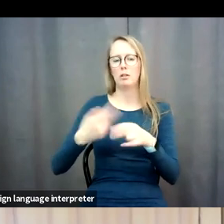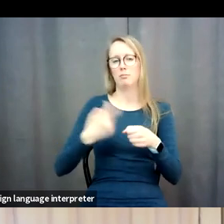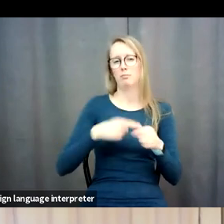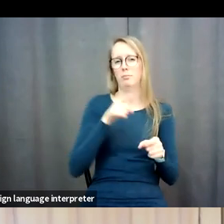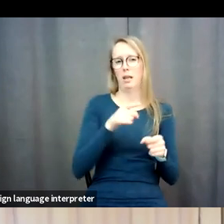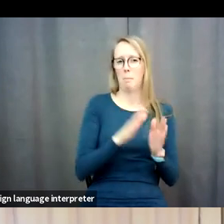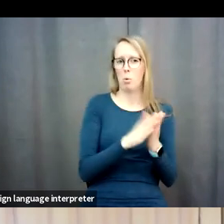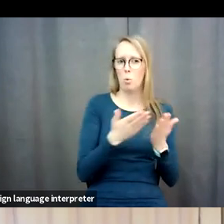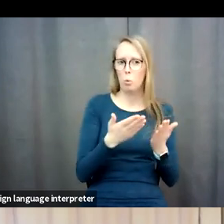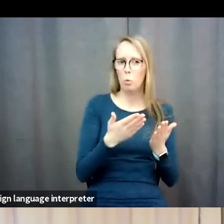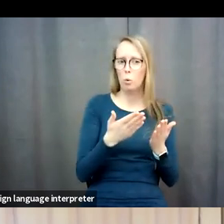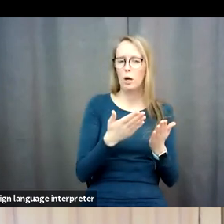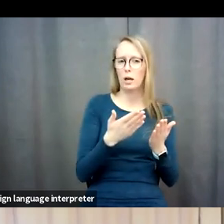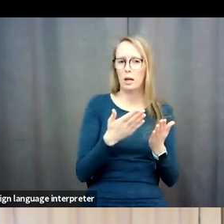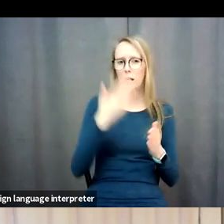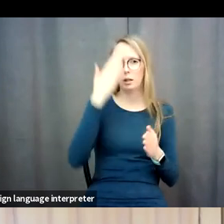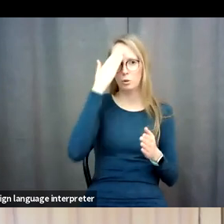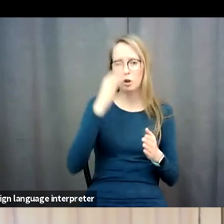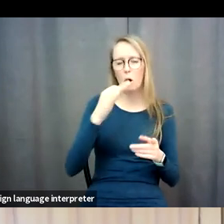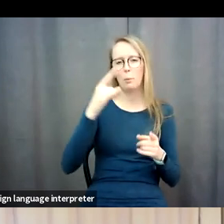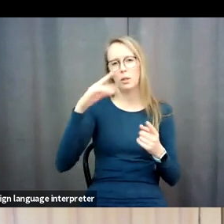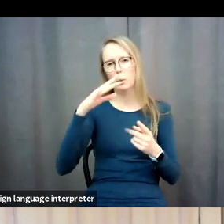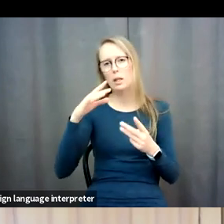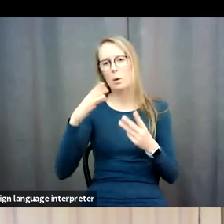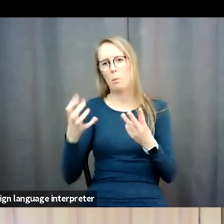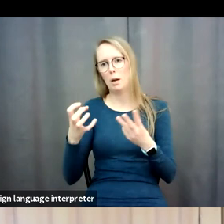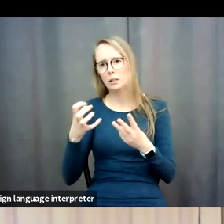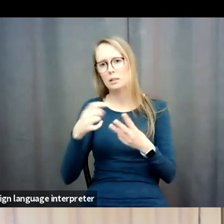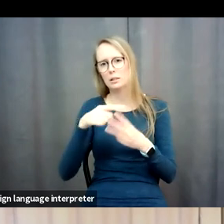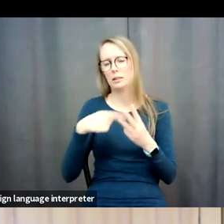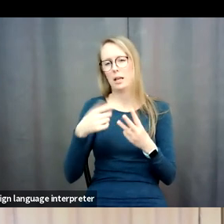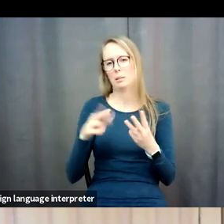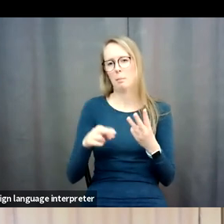the knowledge, with the theoretical parts, and with the practical examples.